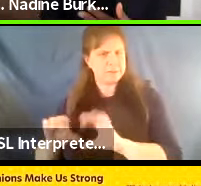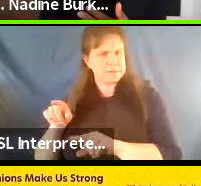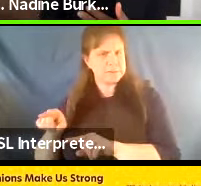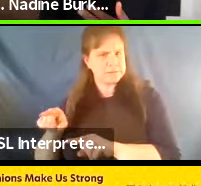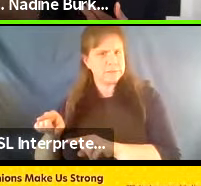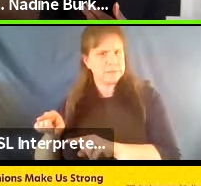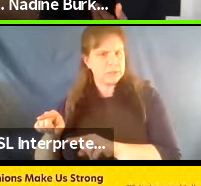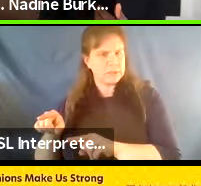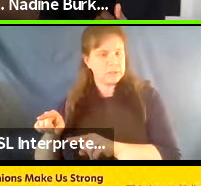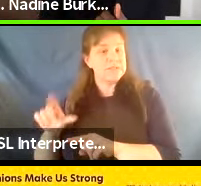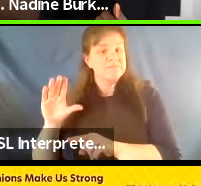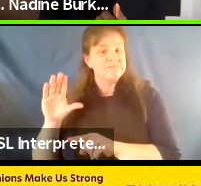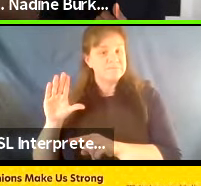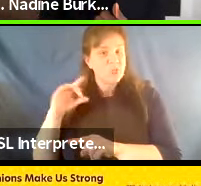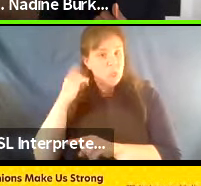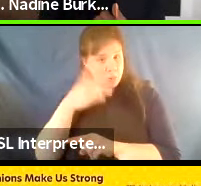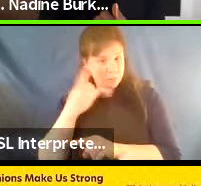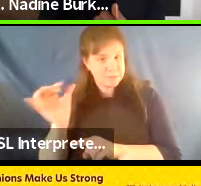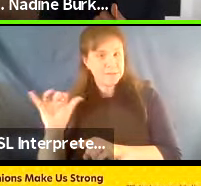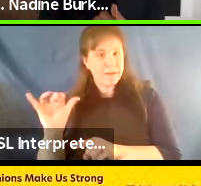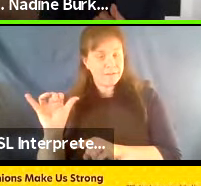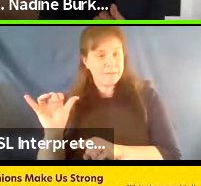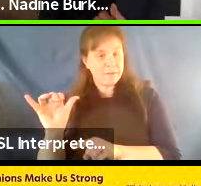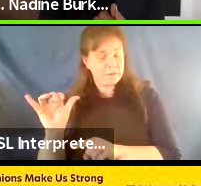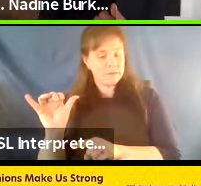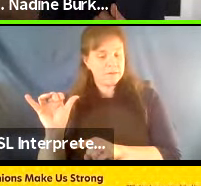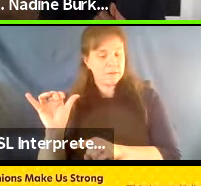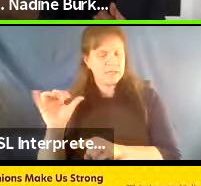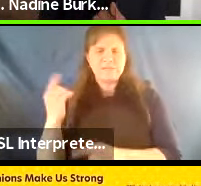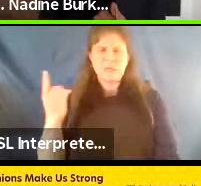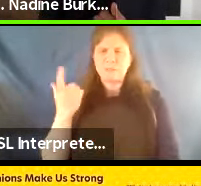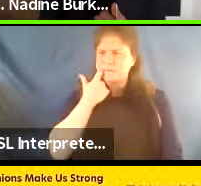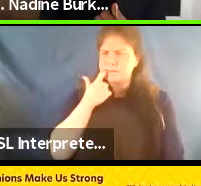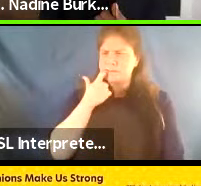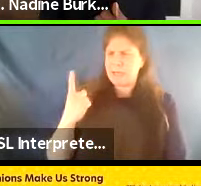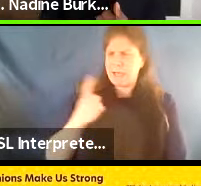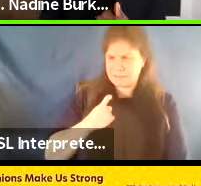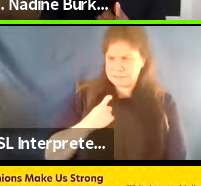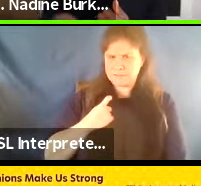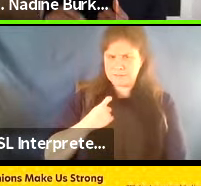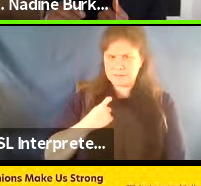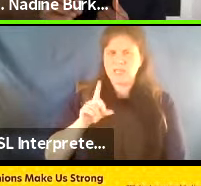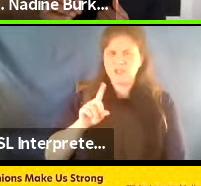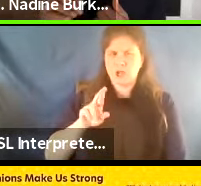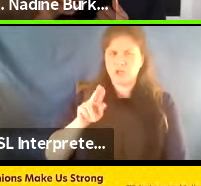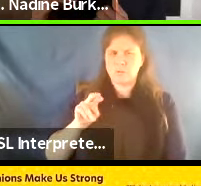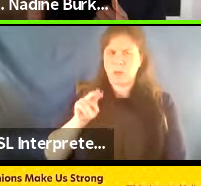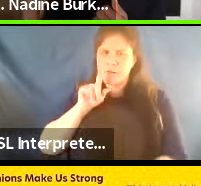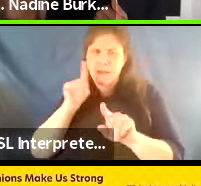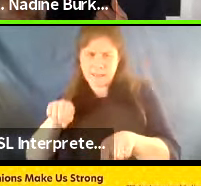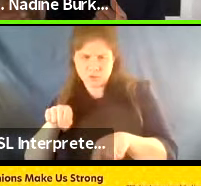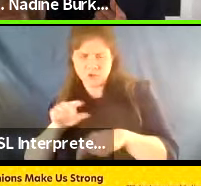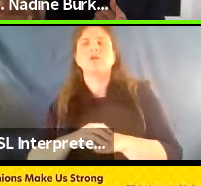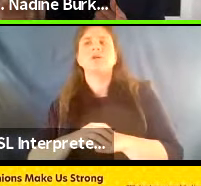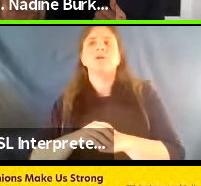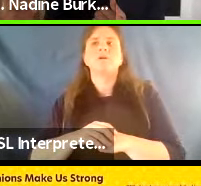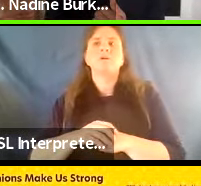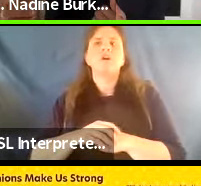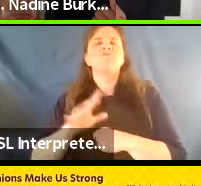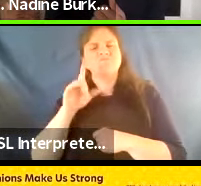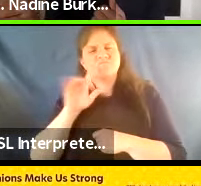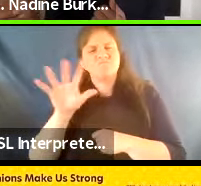that it looks like, in response to someone's question, it looks like for the next 2 weeks,